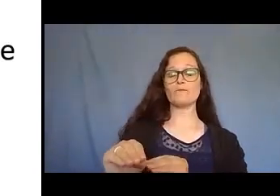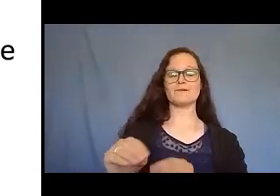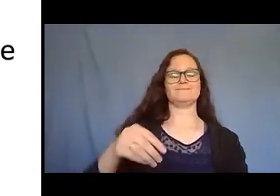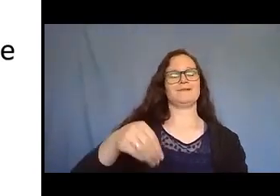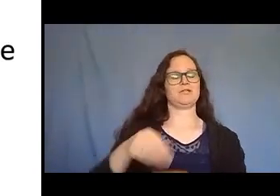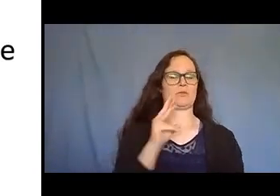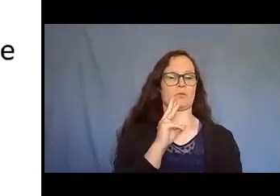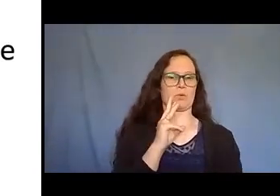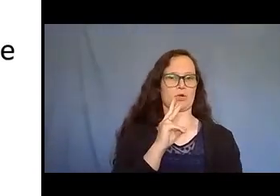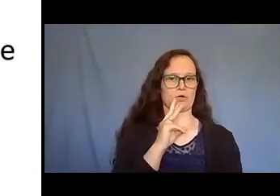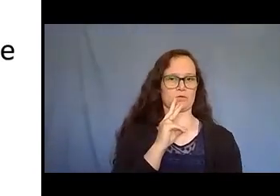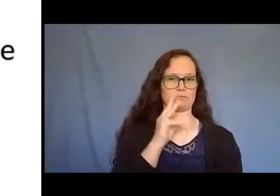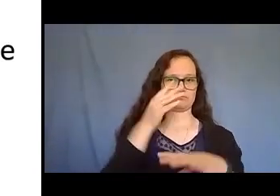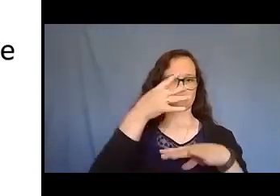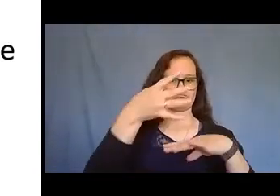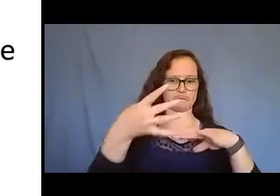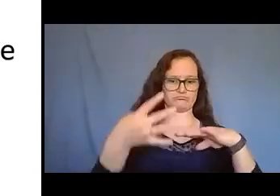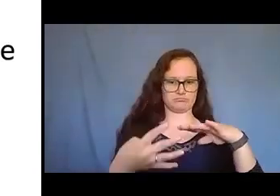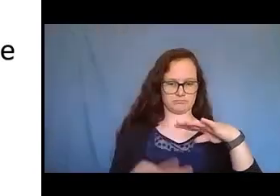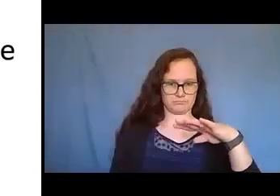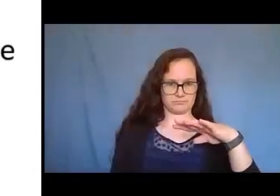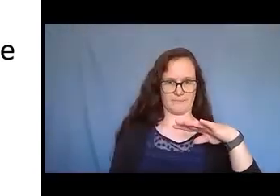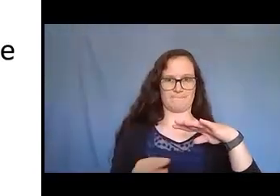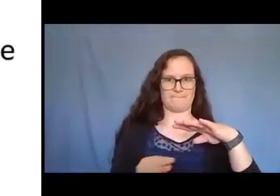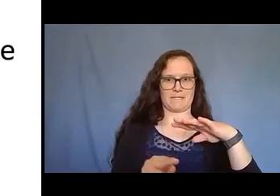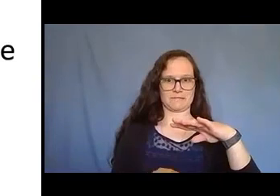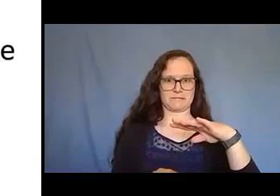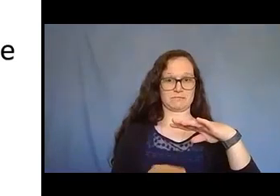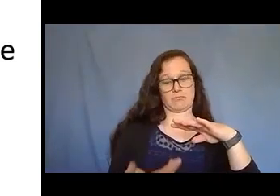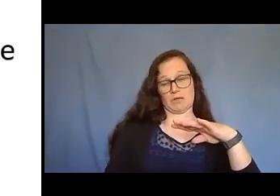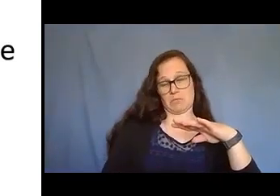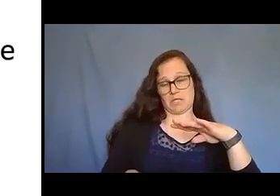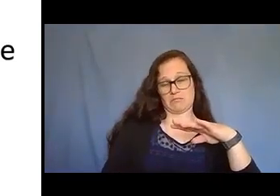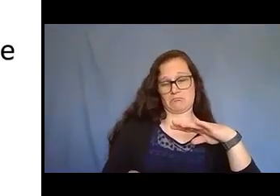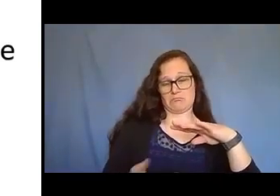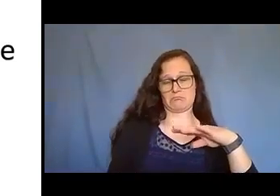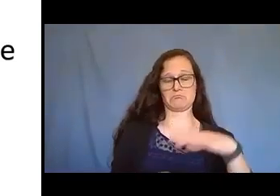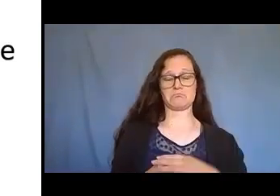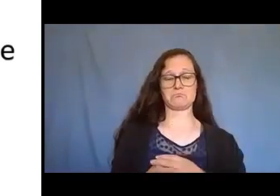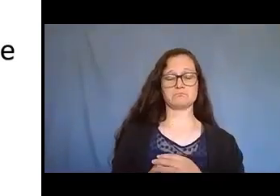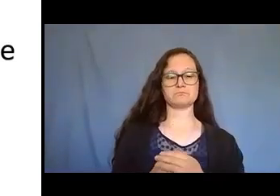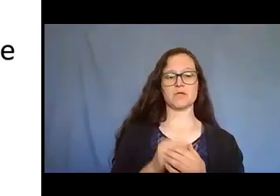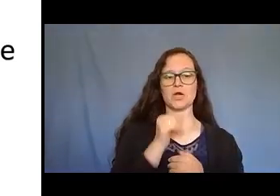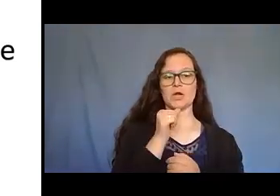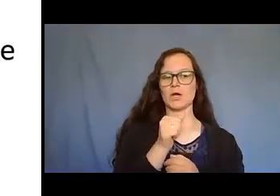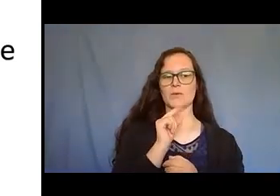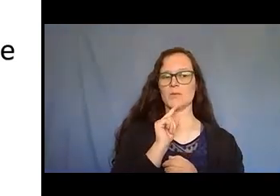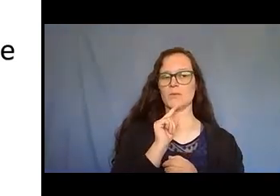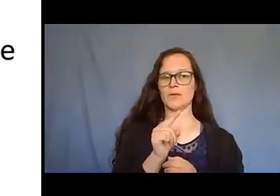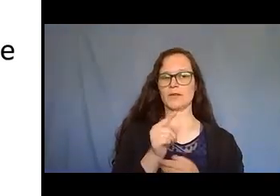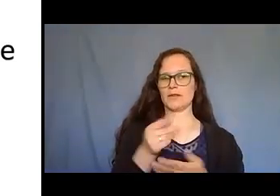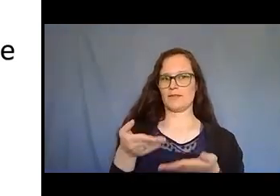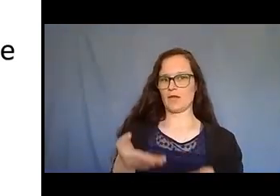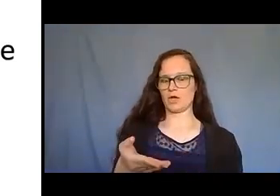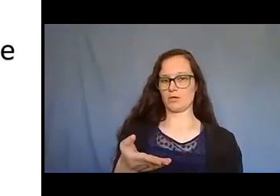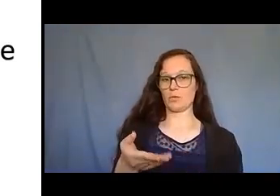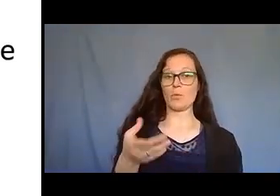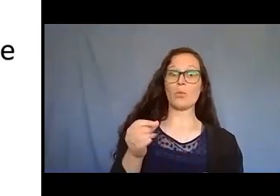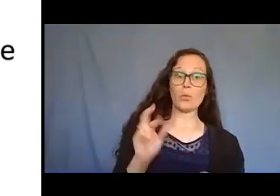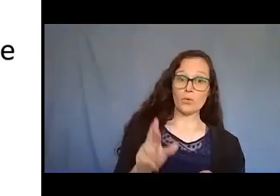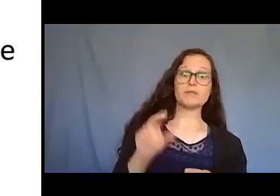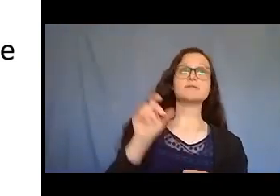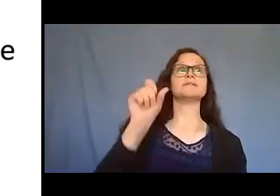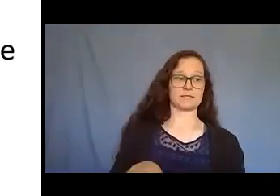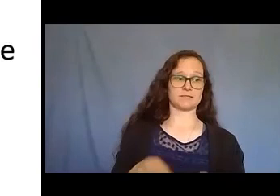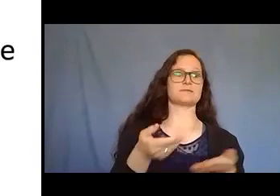we have conditions that would mobilize manganese into groundwater are not really prevalent in the subsurface anywhere. On the